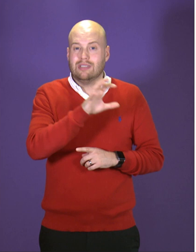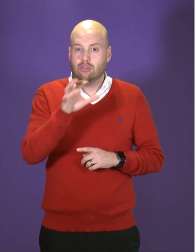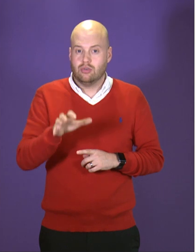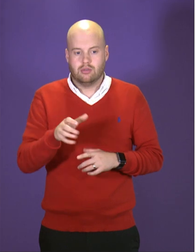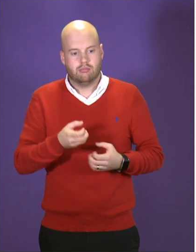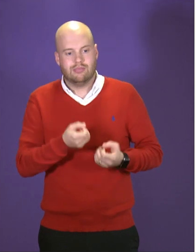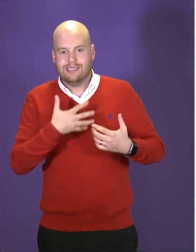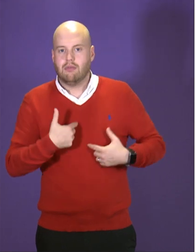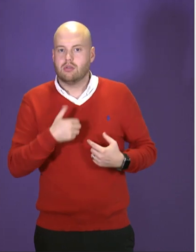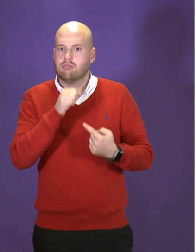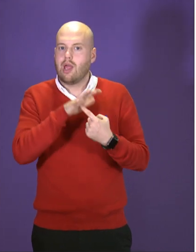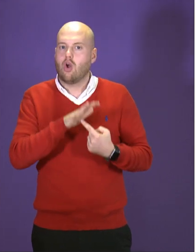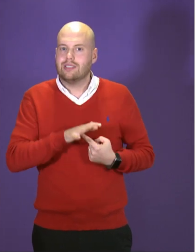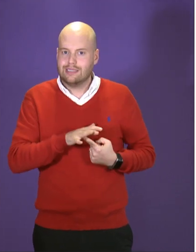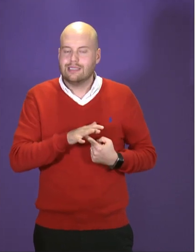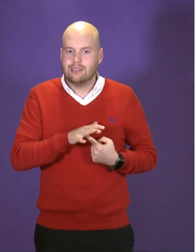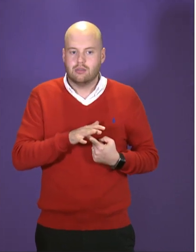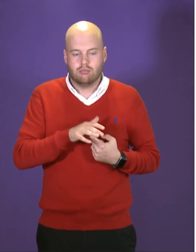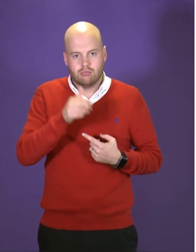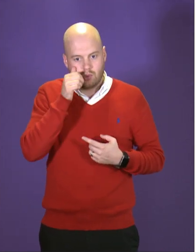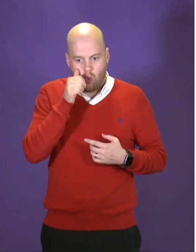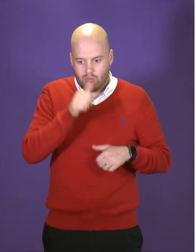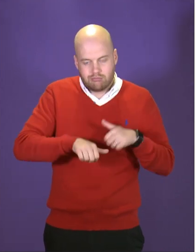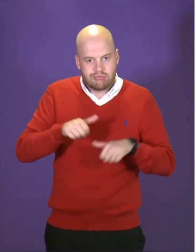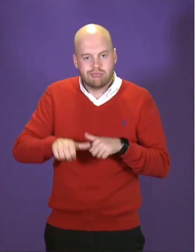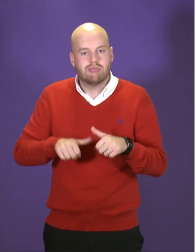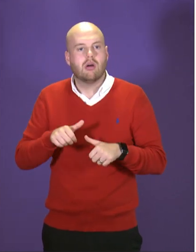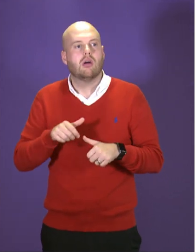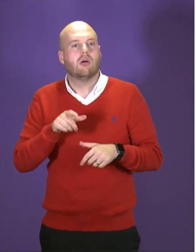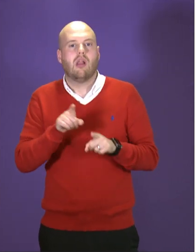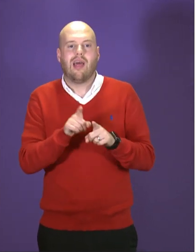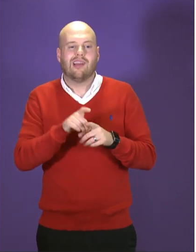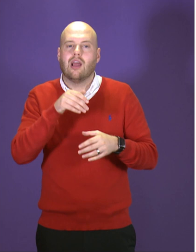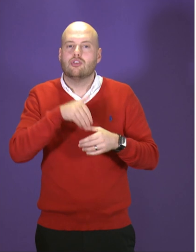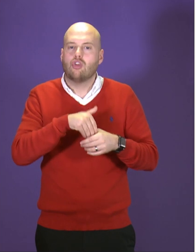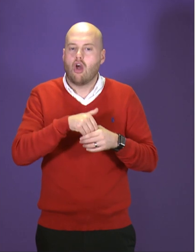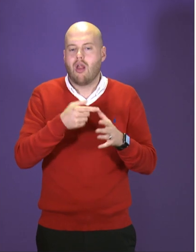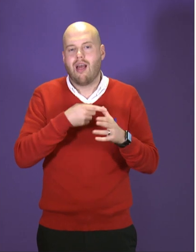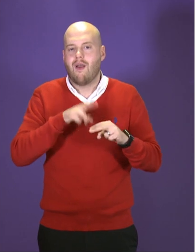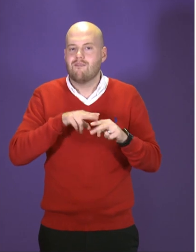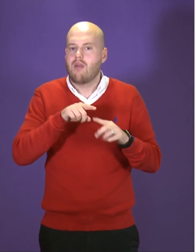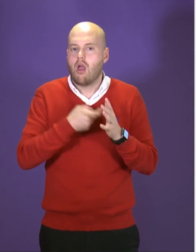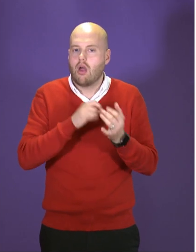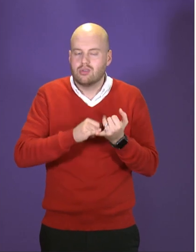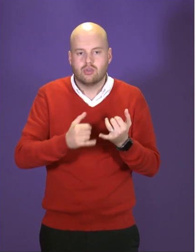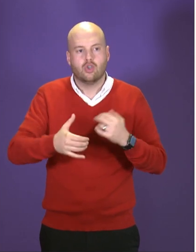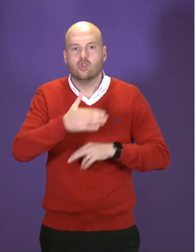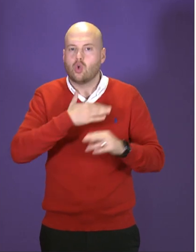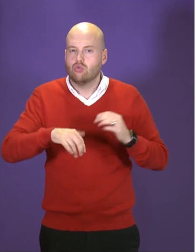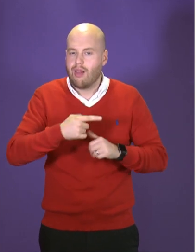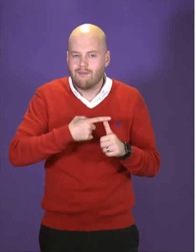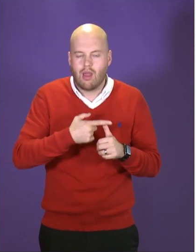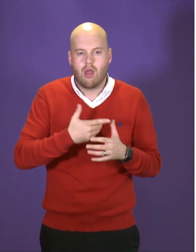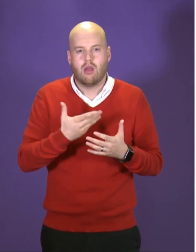priority, and so to say, together with the other ministries like internal affairs, social affairs, healthcare, or education and science,